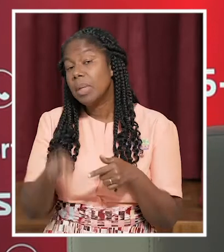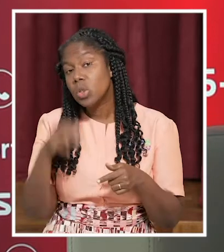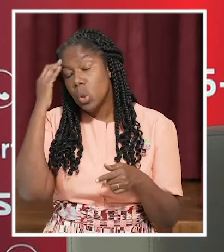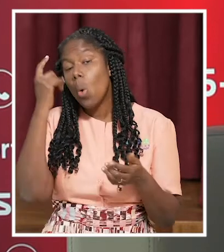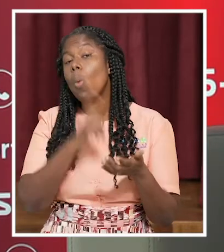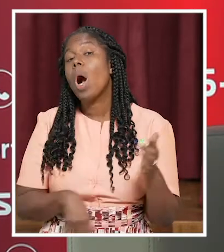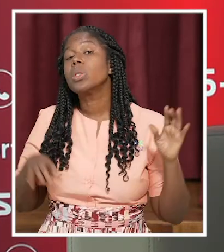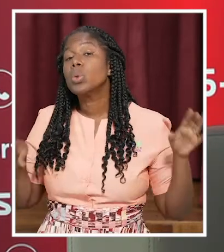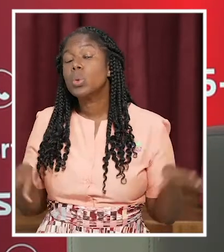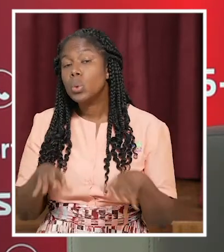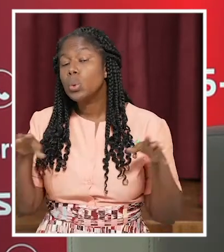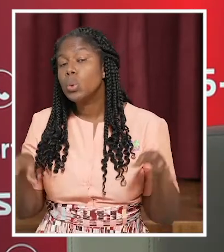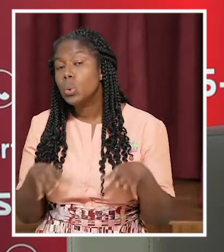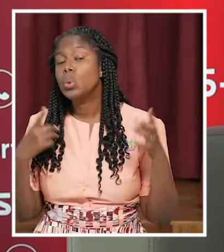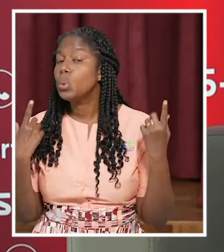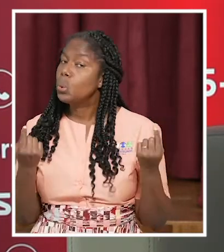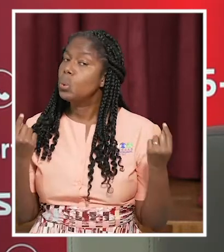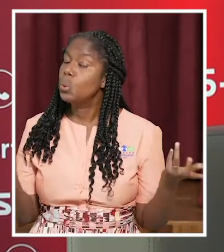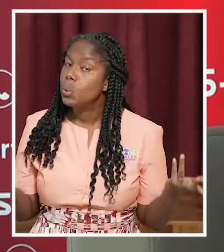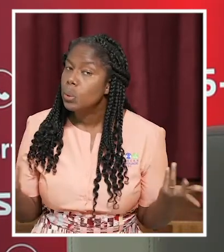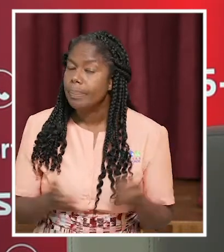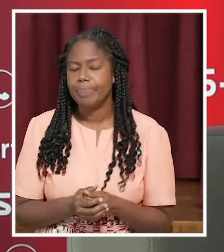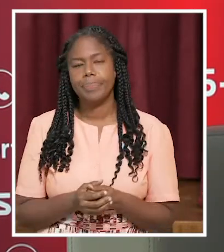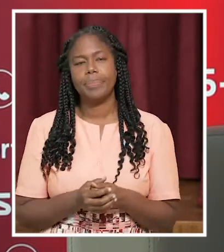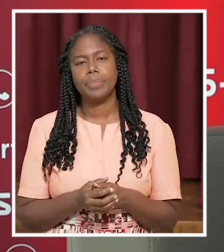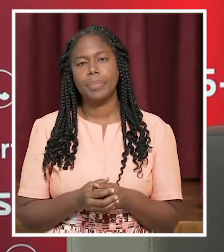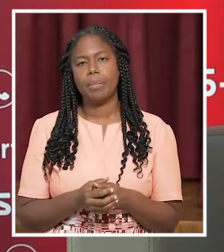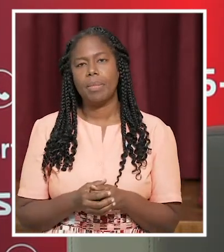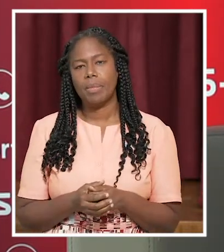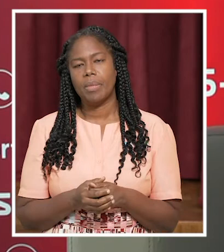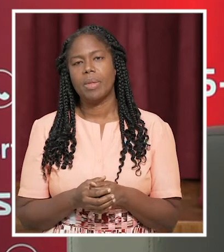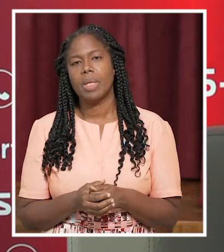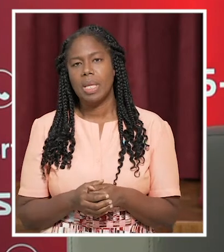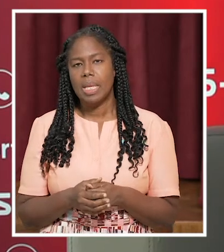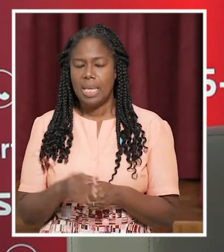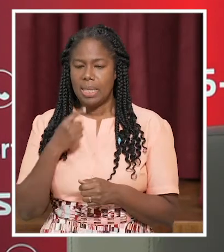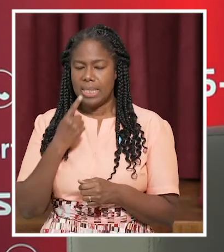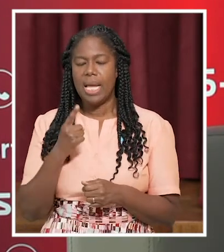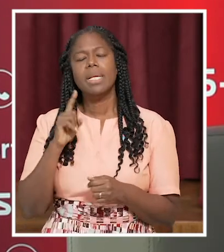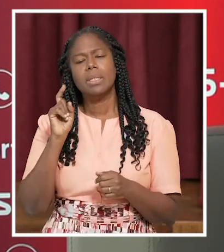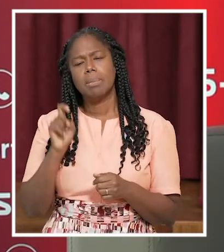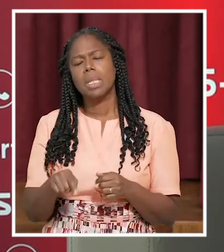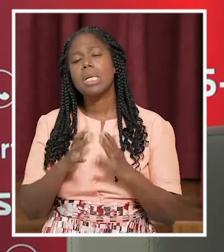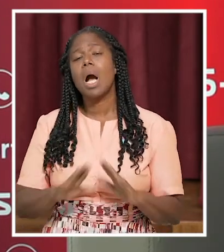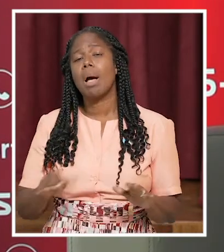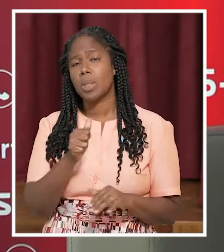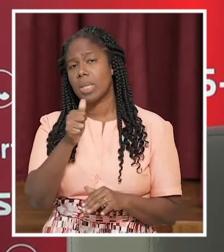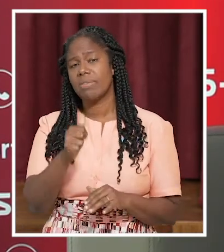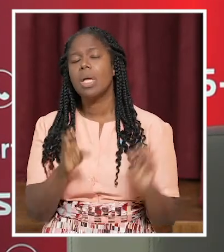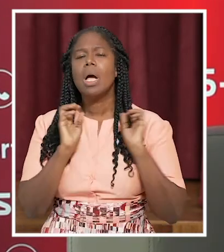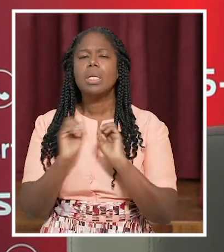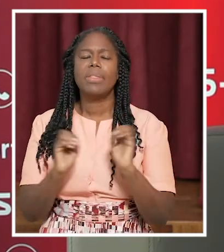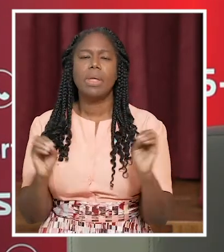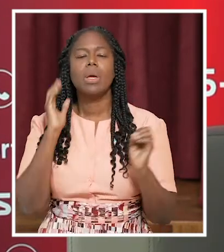I know what it is. I need to be, I'm sitting, I'm grounded, nothing is going to happen to me. This is going to pass. I need to be able